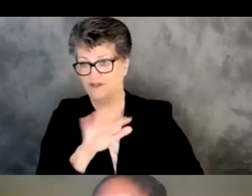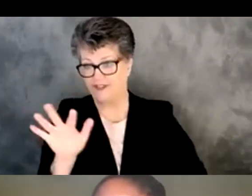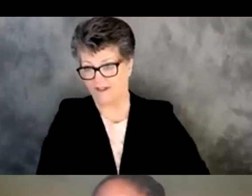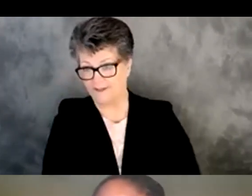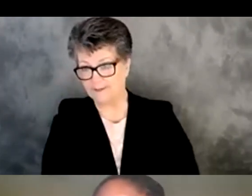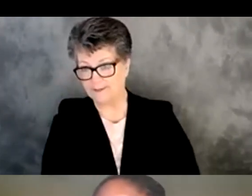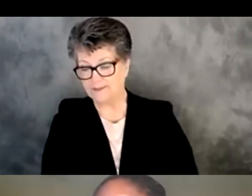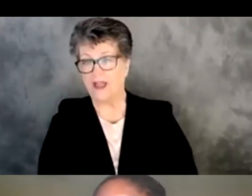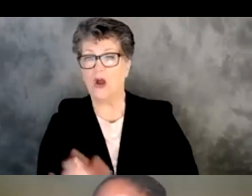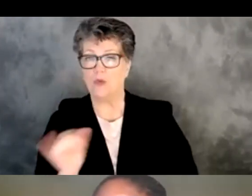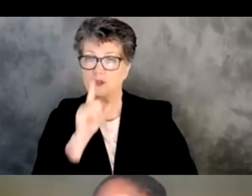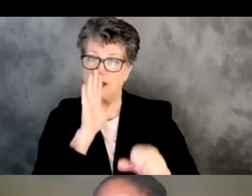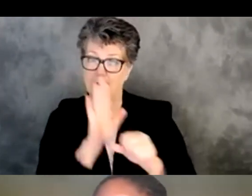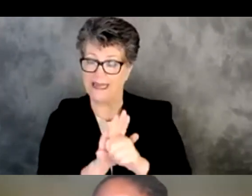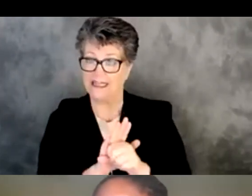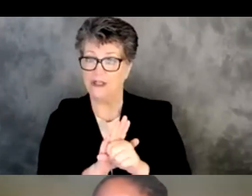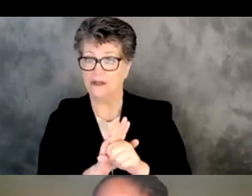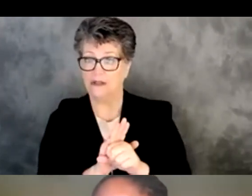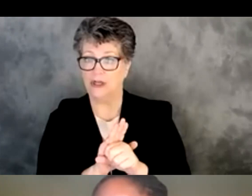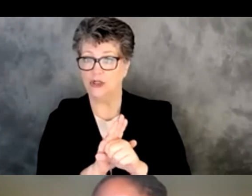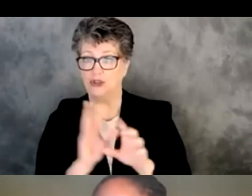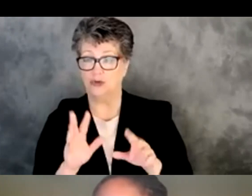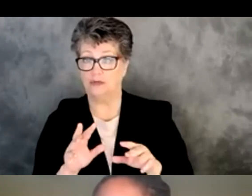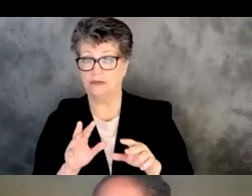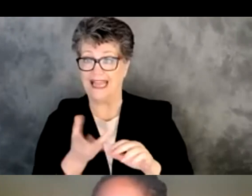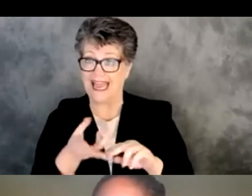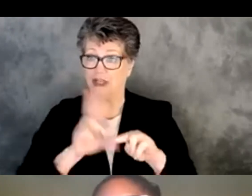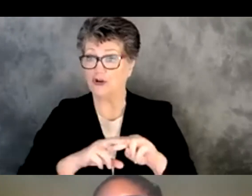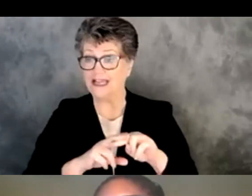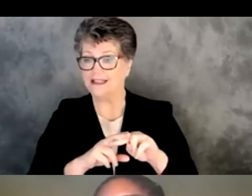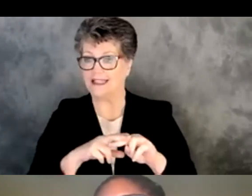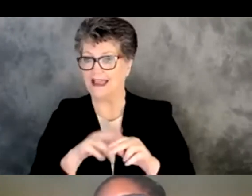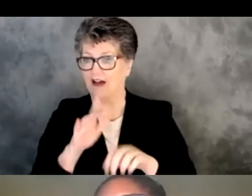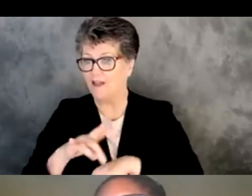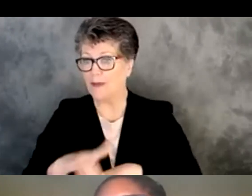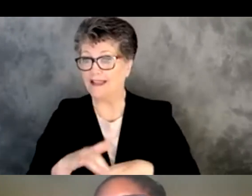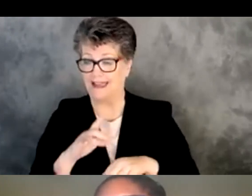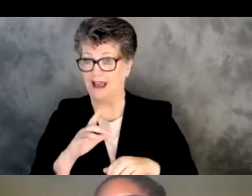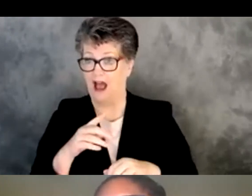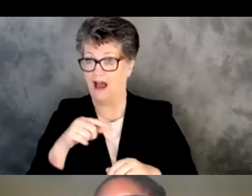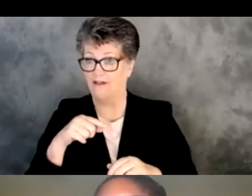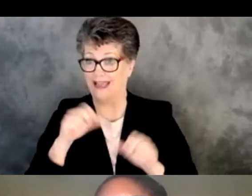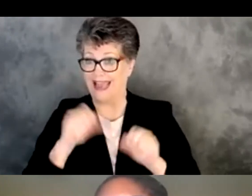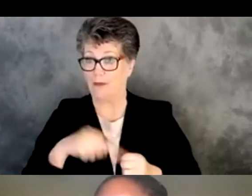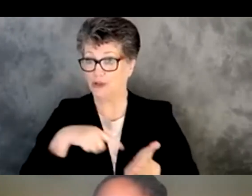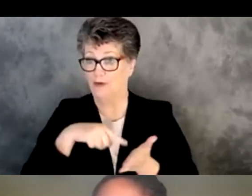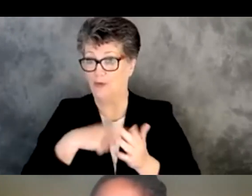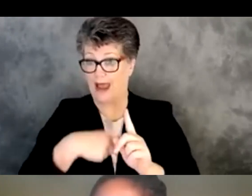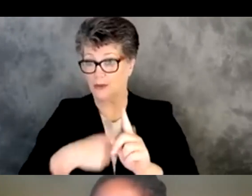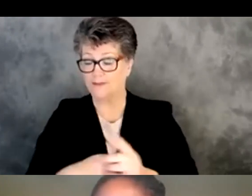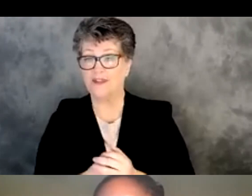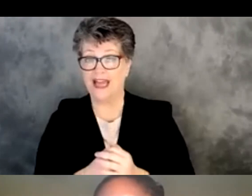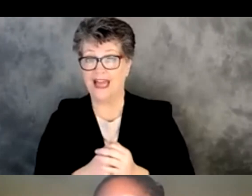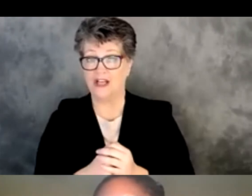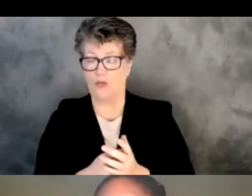are also committed to increasing the supply of affordable housing, and well as just literally a few months ago, we just announced the Housing